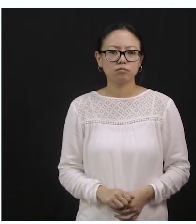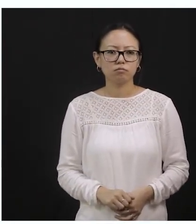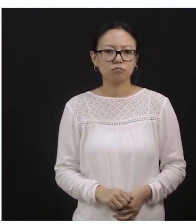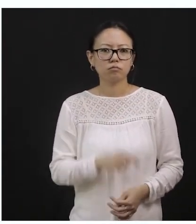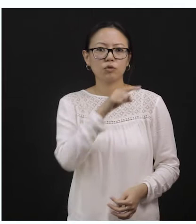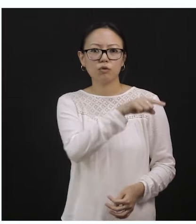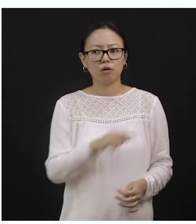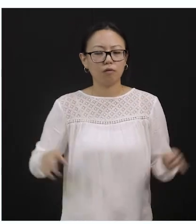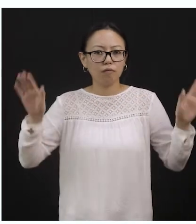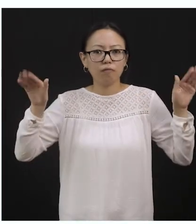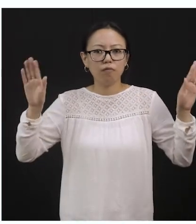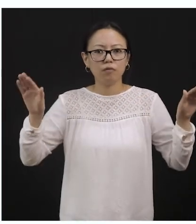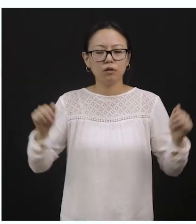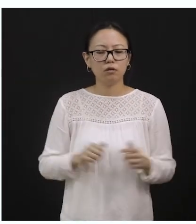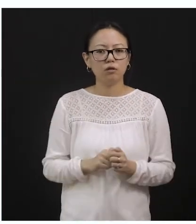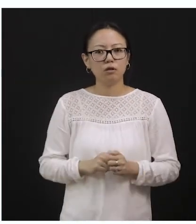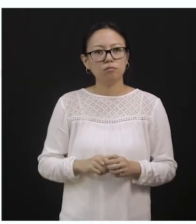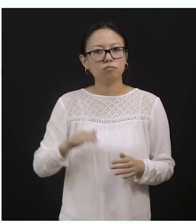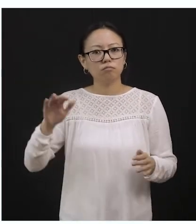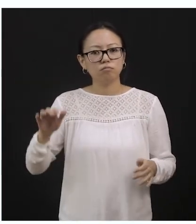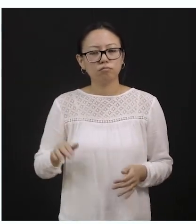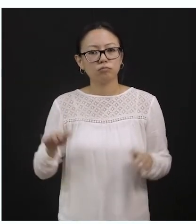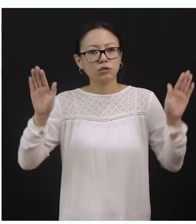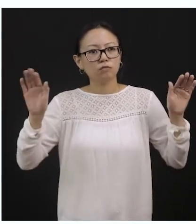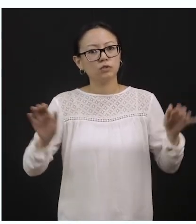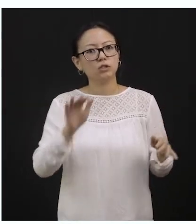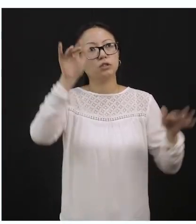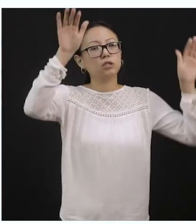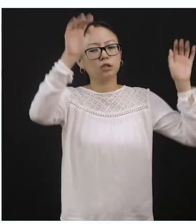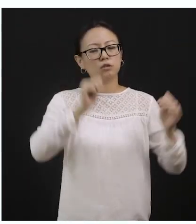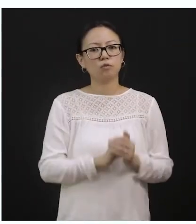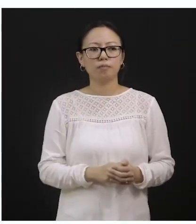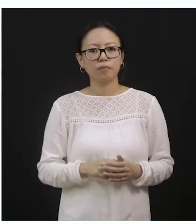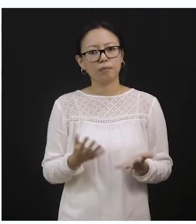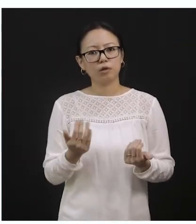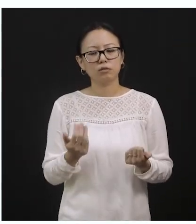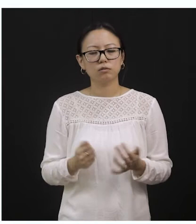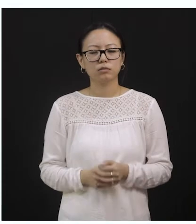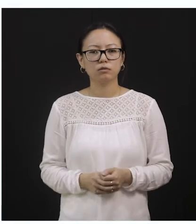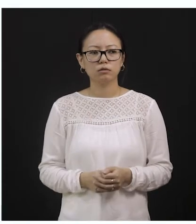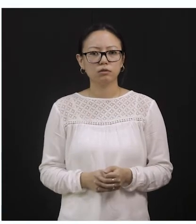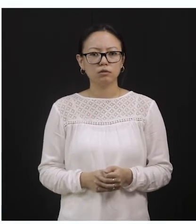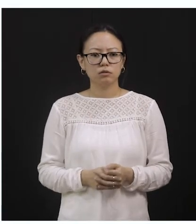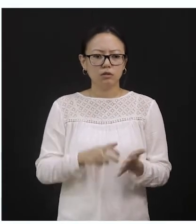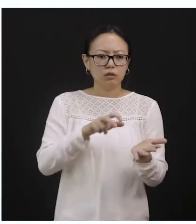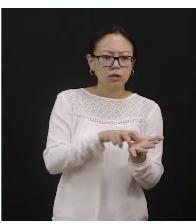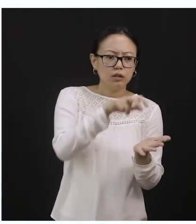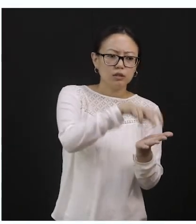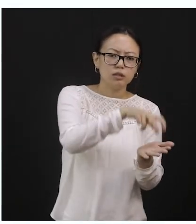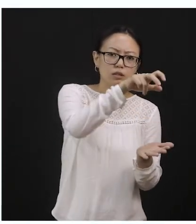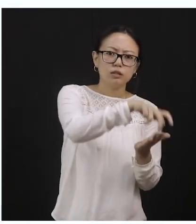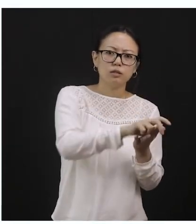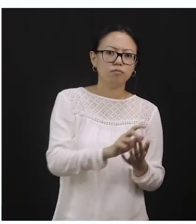fly, remember. We're so used to that grasshoppers only jump, but the fact is grasshoppers can